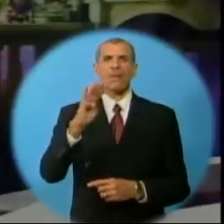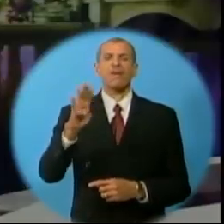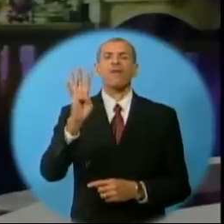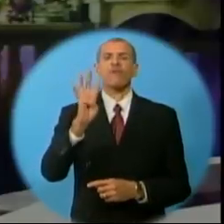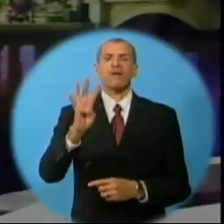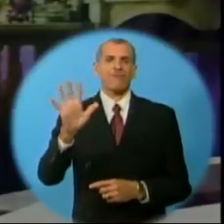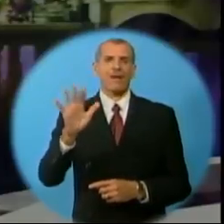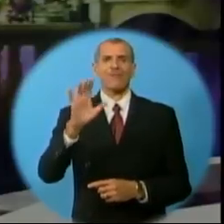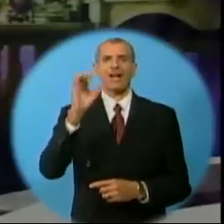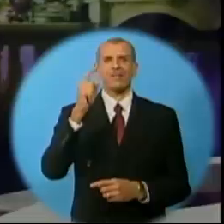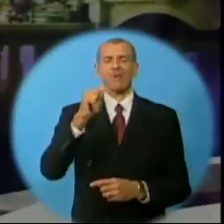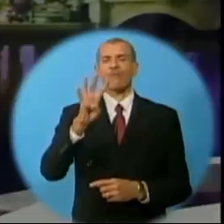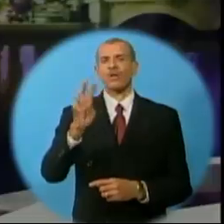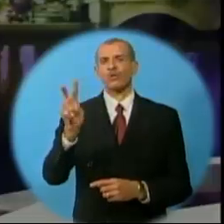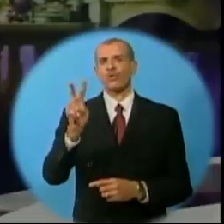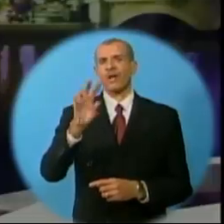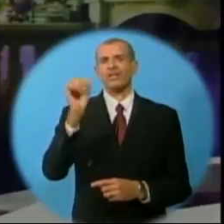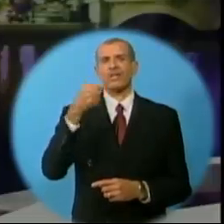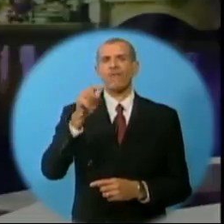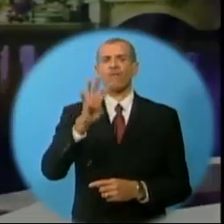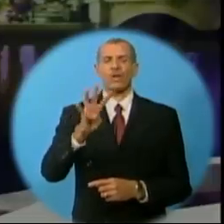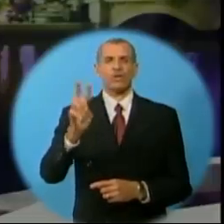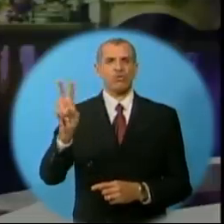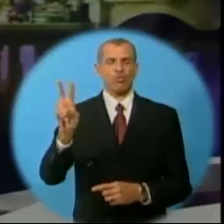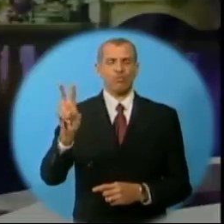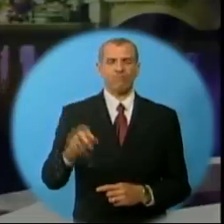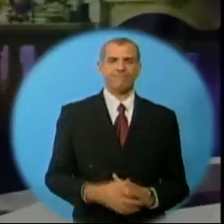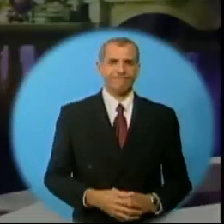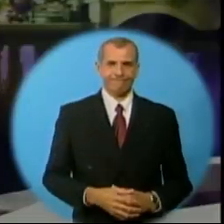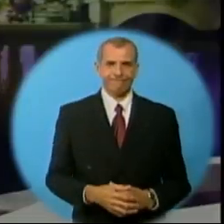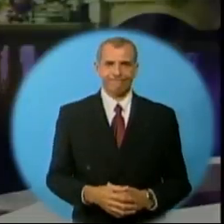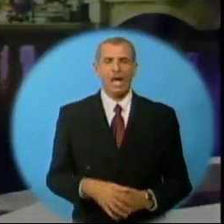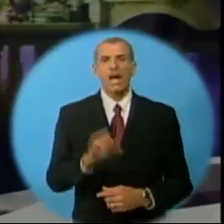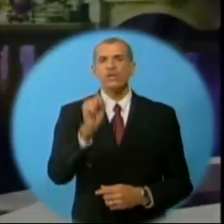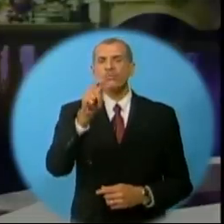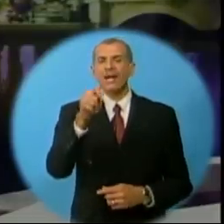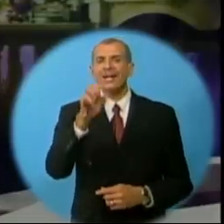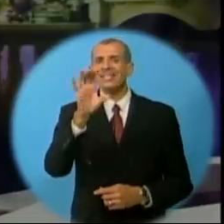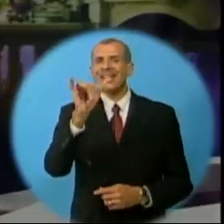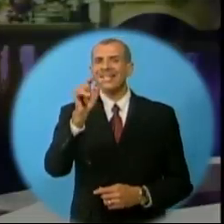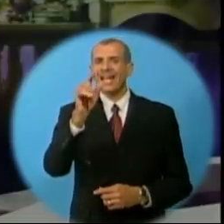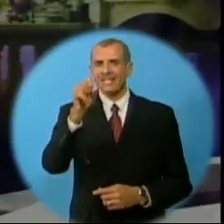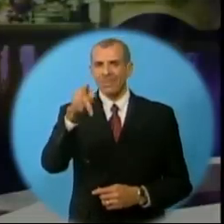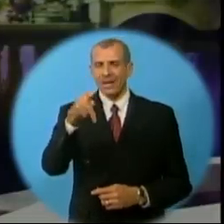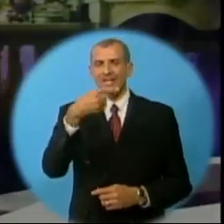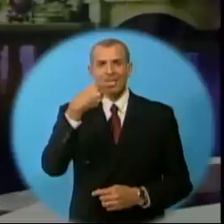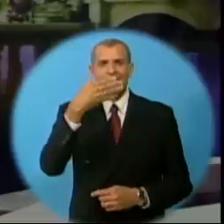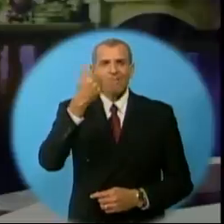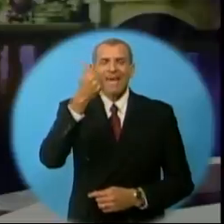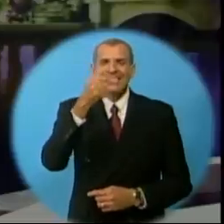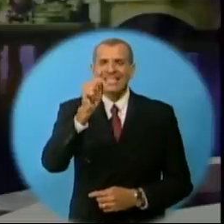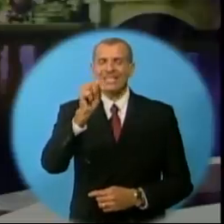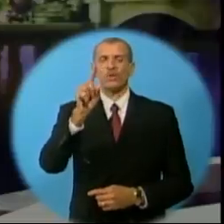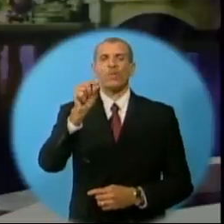Carlos Brathwaite, 42. And Sheldon Cottrell, 42. Super Centre Spartan is the best T20